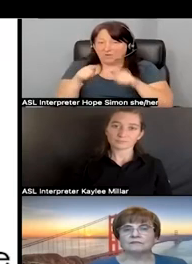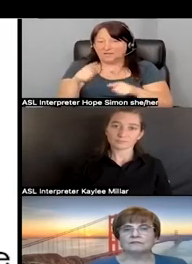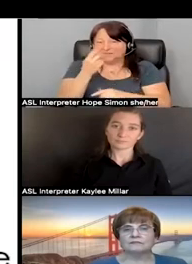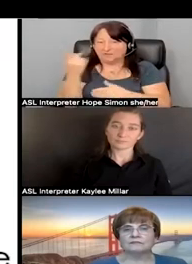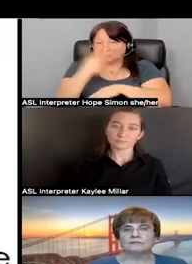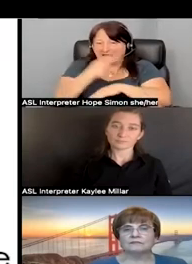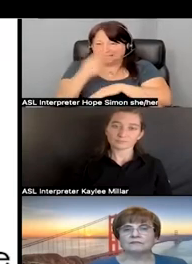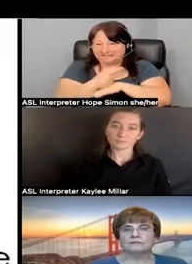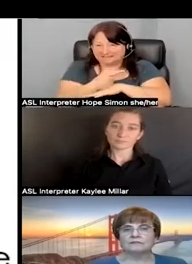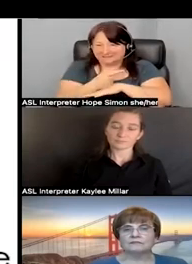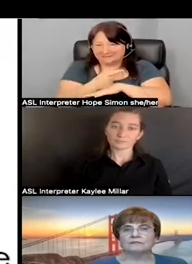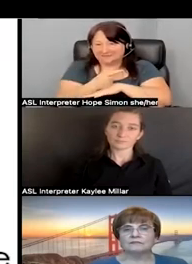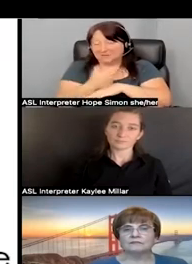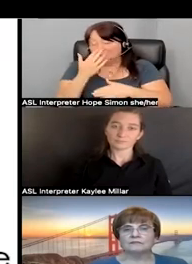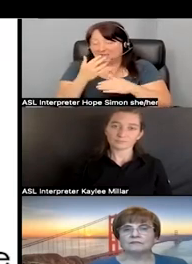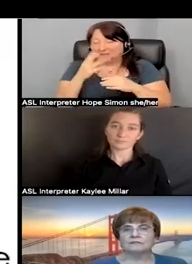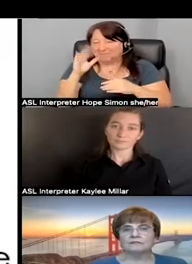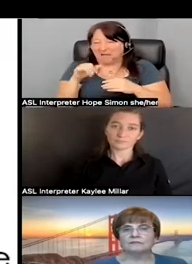this Friday, early next week.